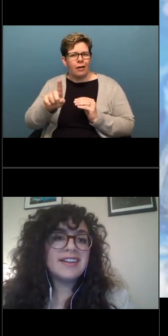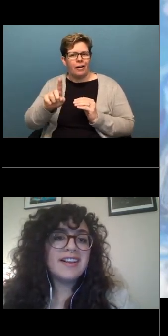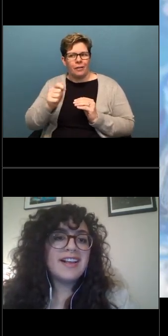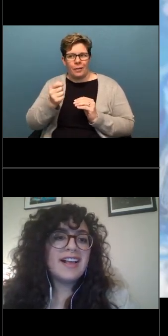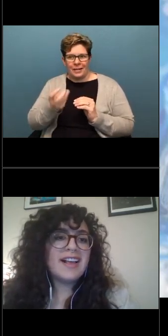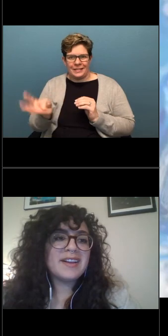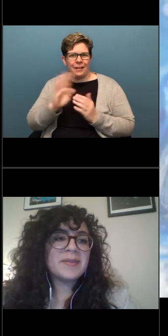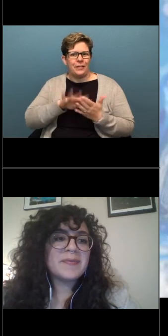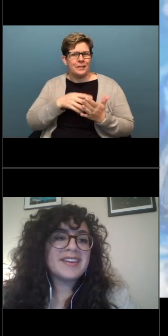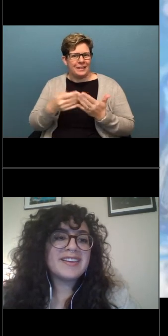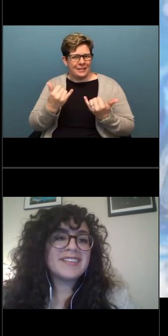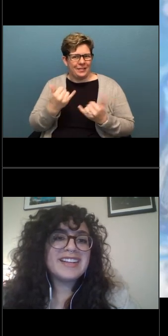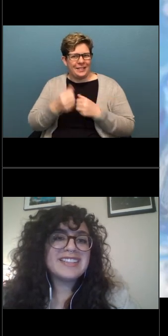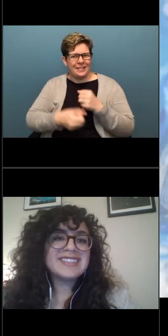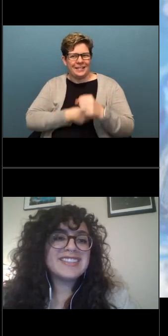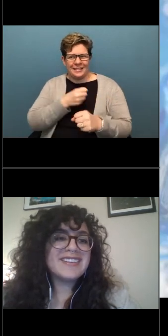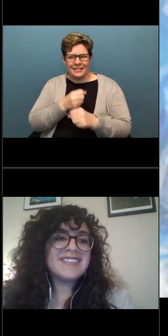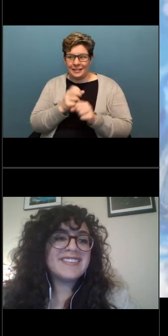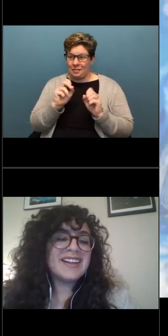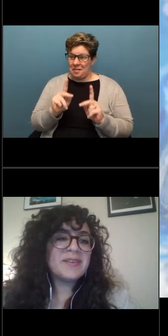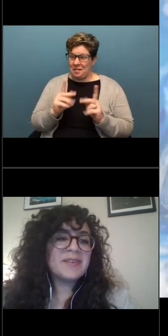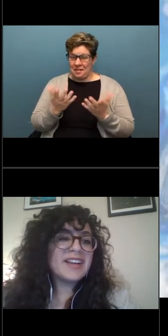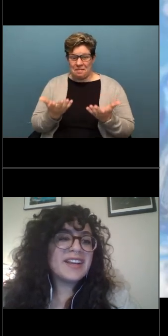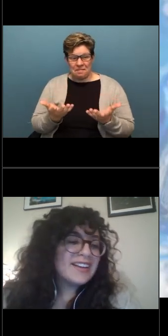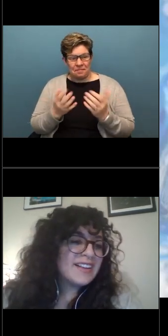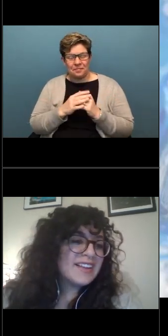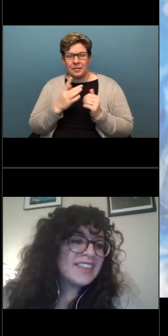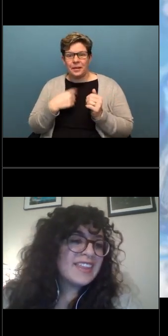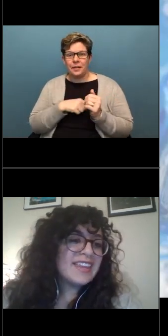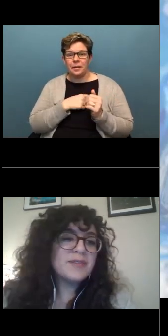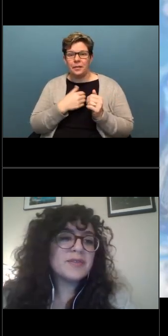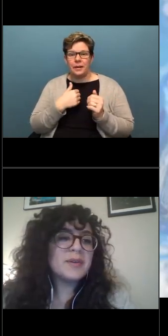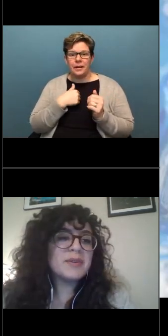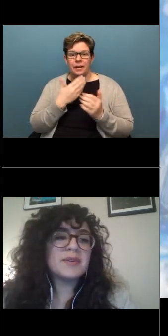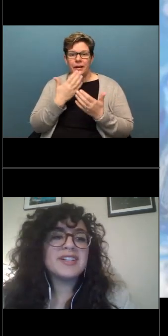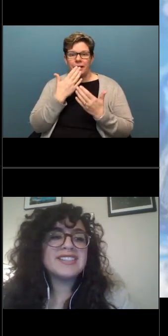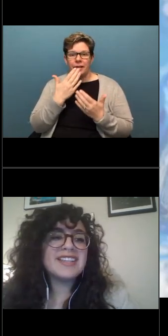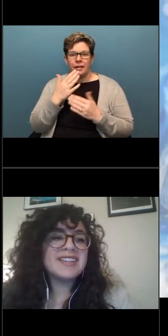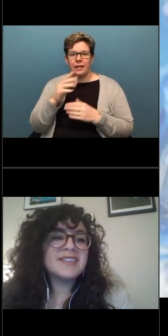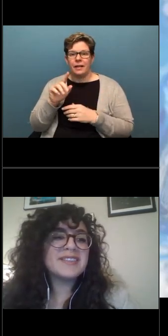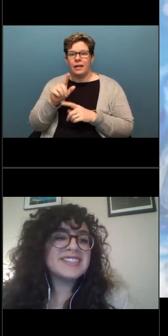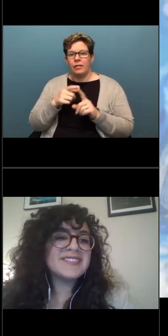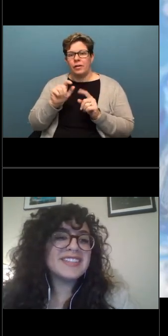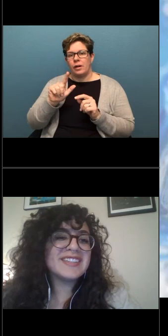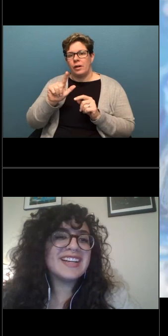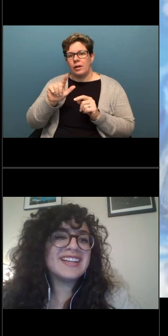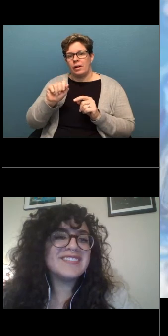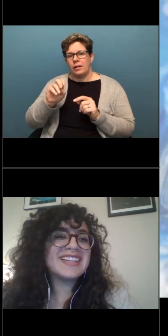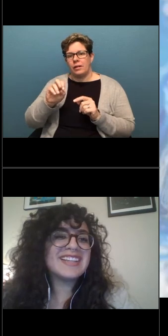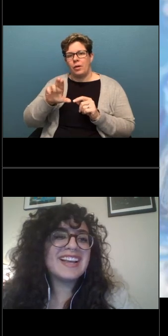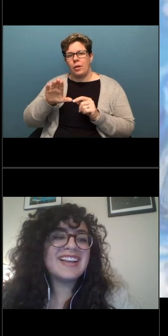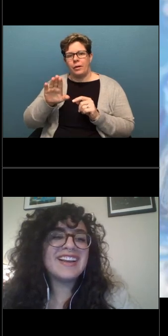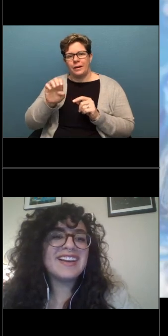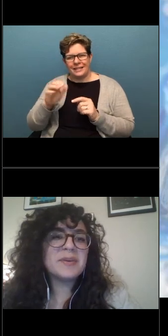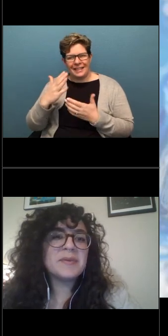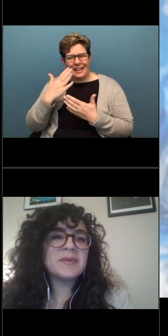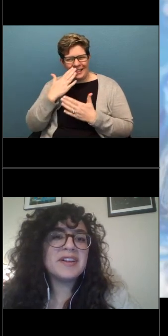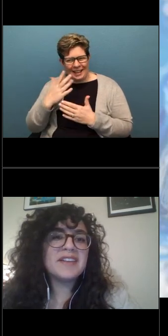year. All right, so we got a thank you from Lawrence. Thank you, Lawrence, for